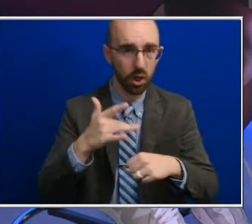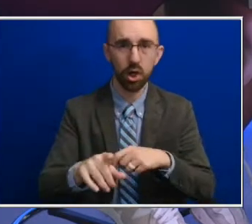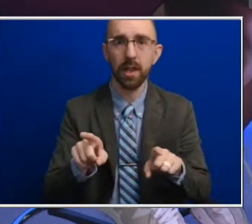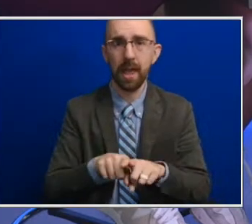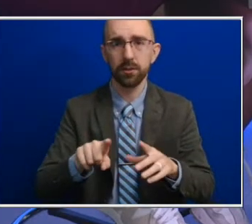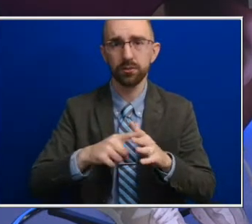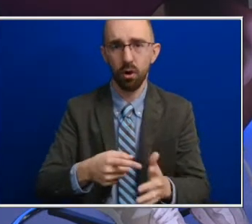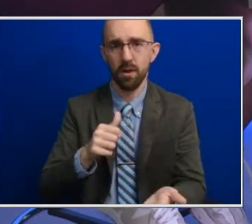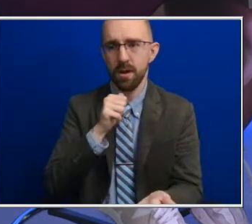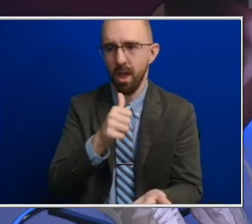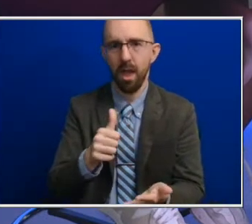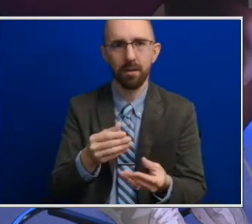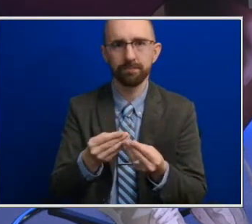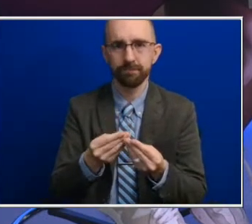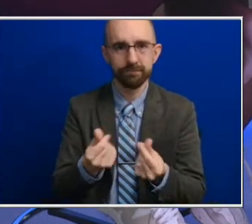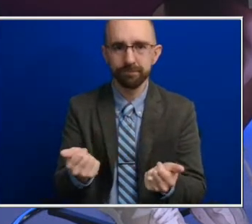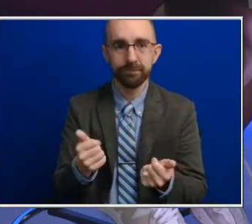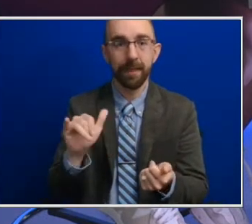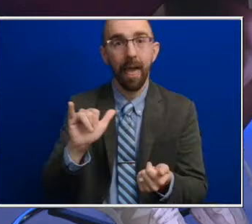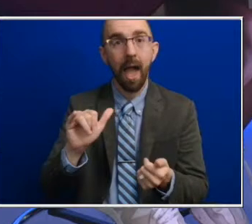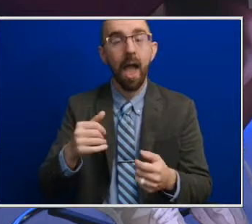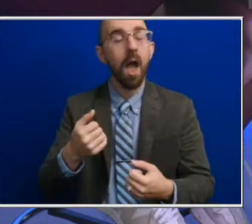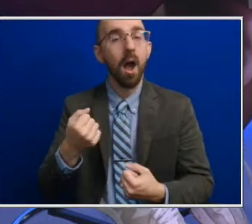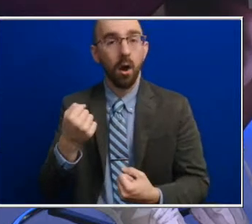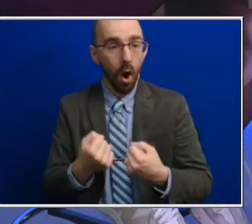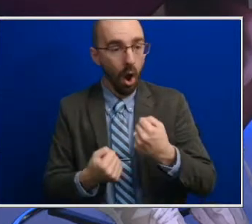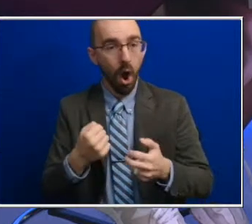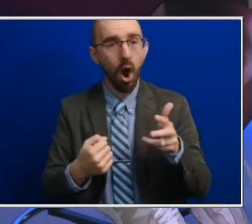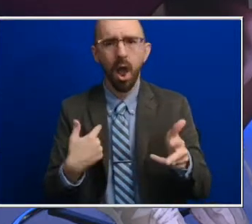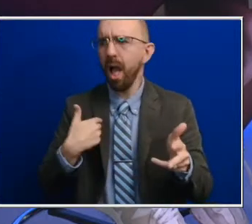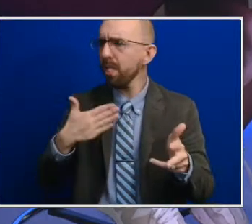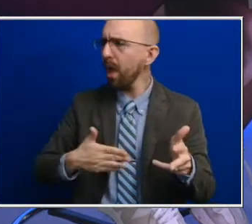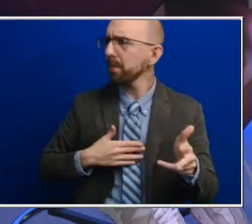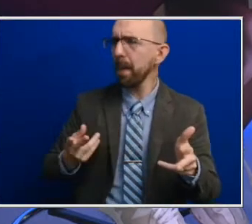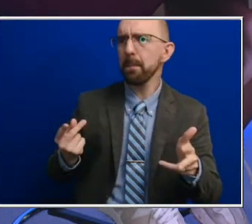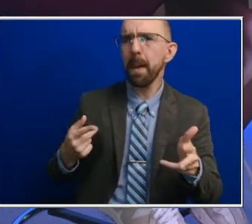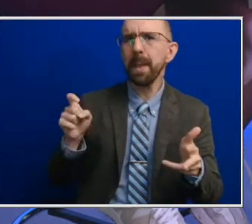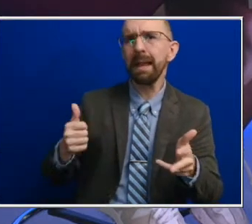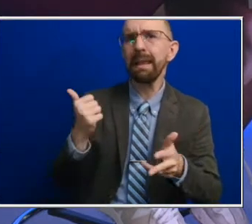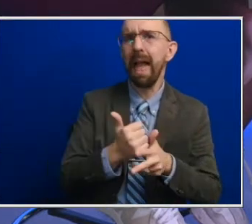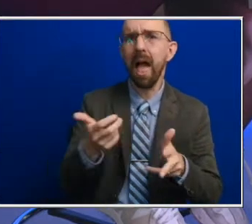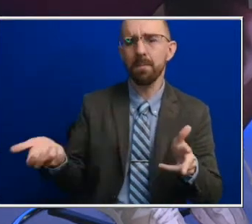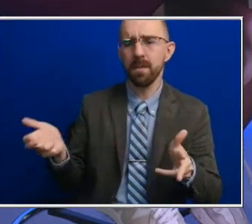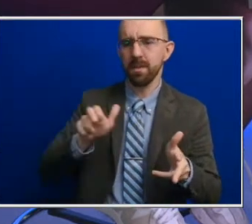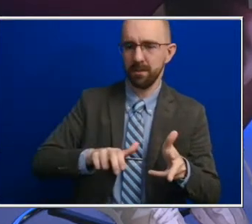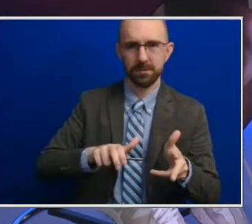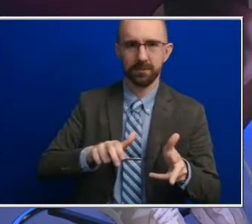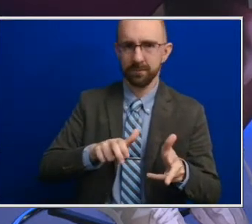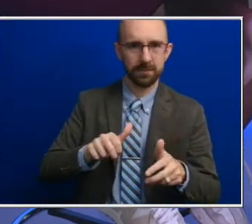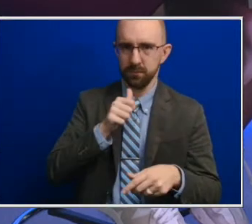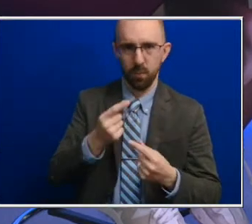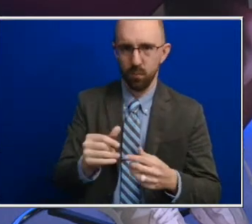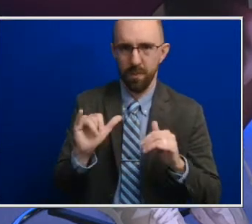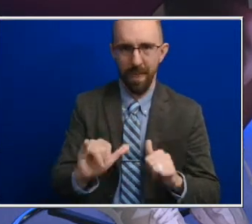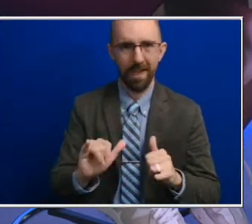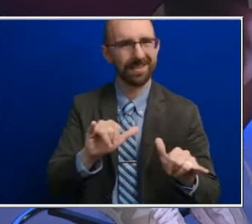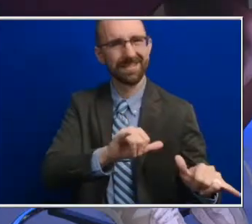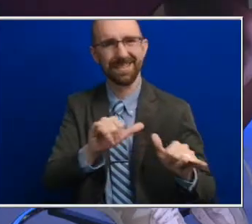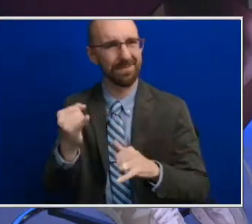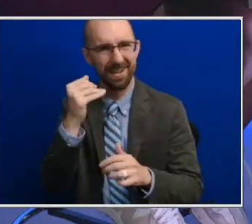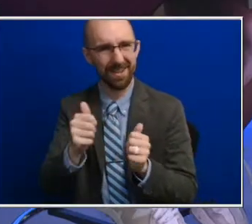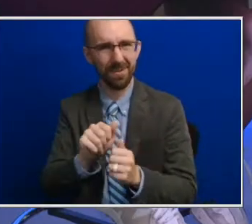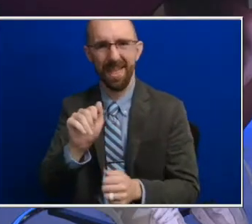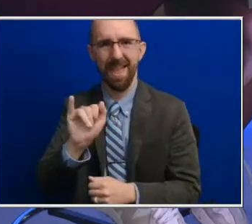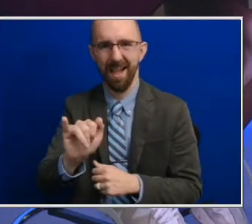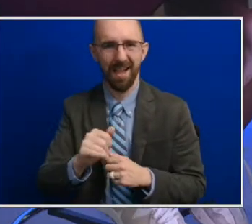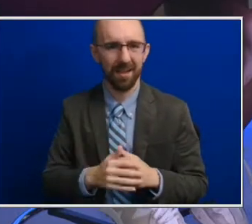go away with someone in a car that says they lost their puppy. Correct. That's how early you start. Correct. As we wrap up this discussion, which clearly